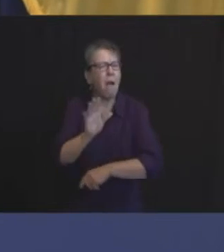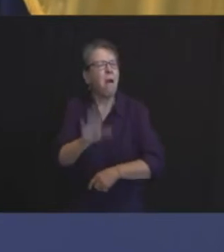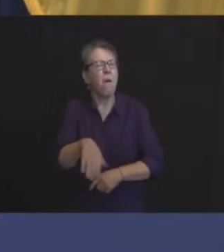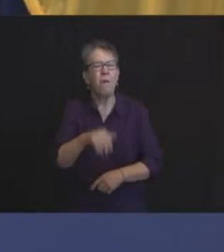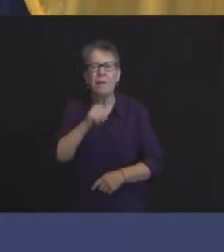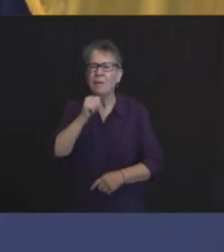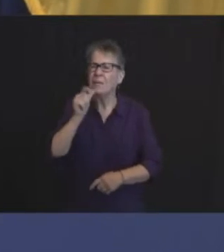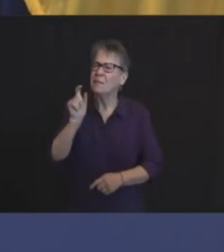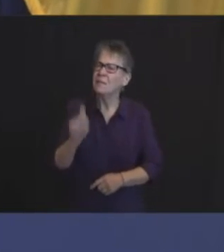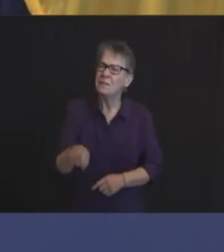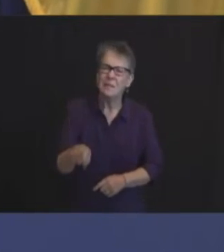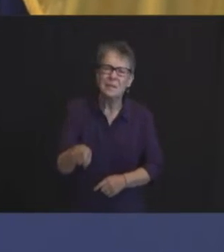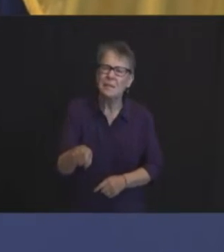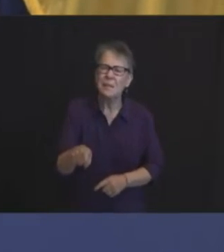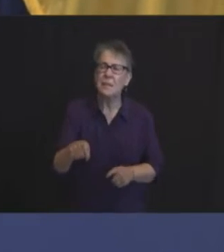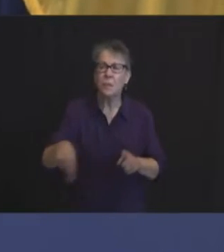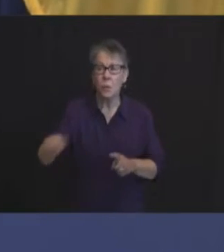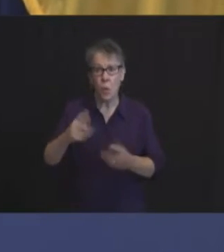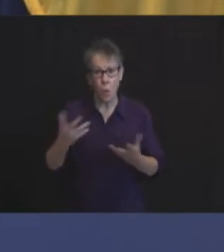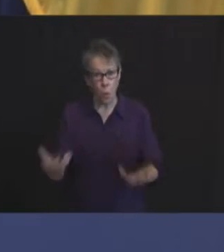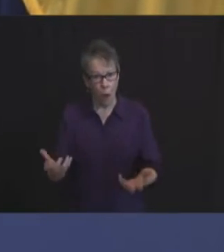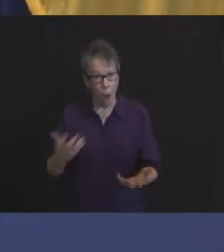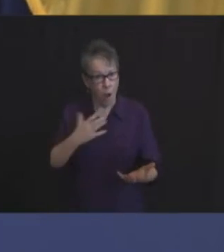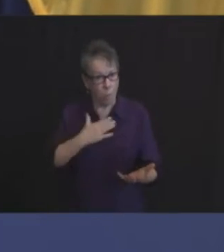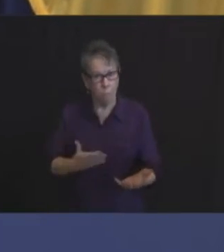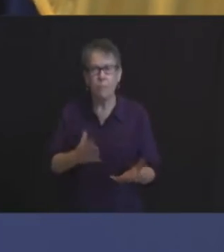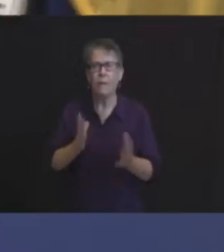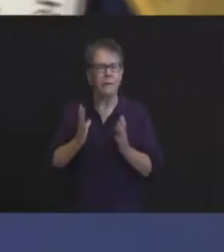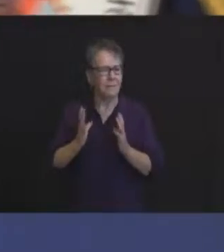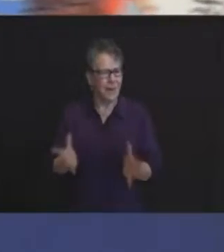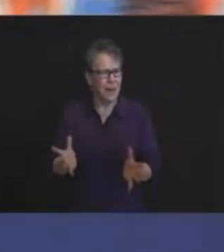on especially this question about throwing doses out? Yeah,